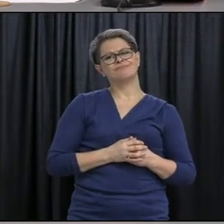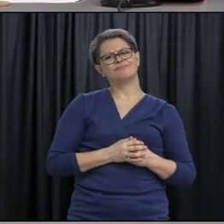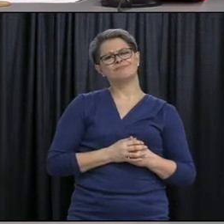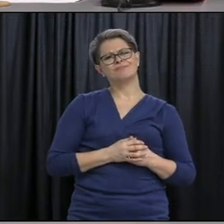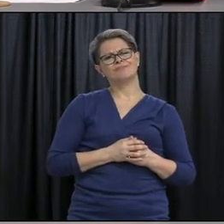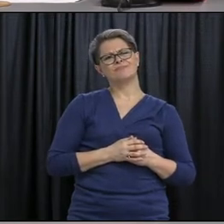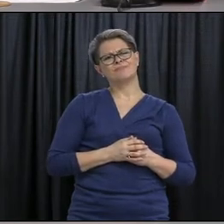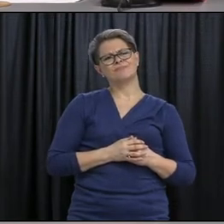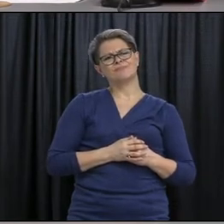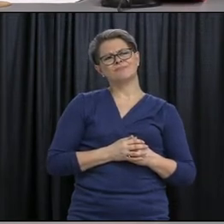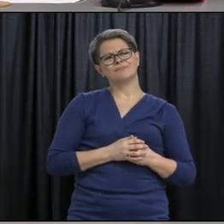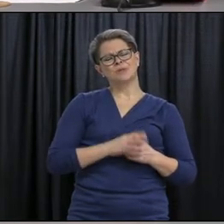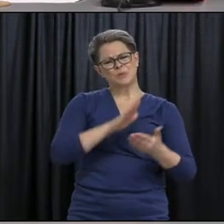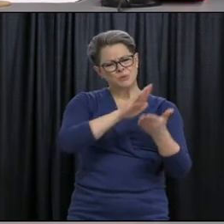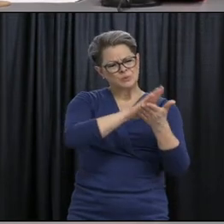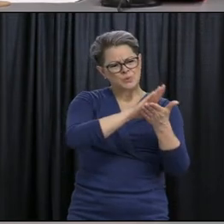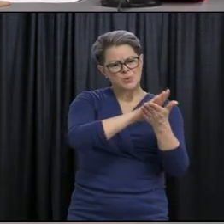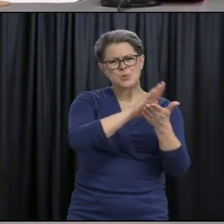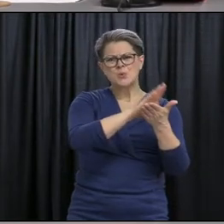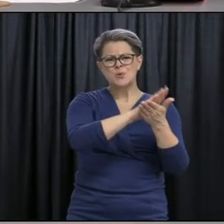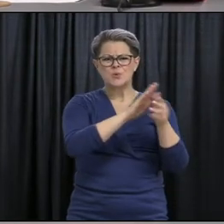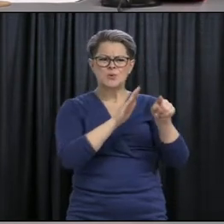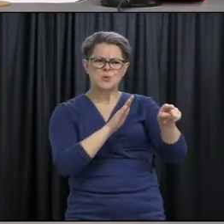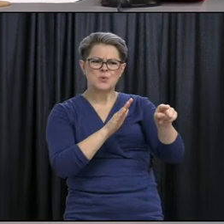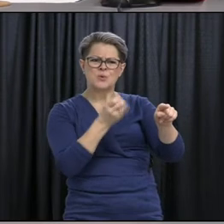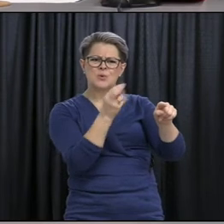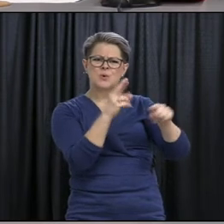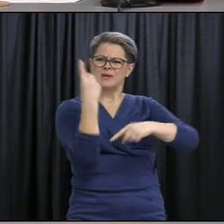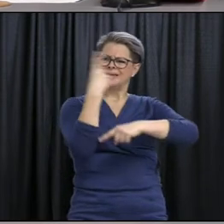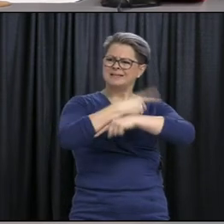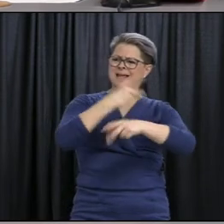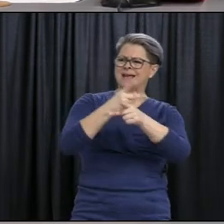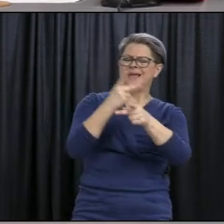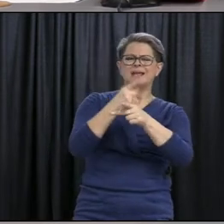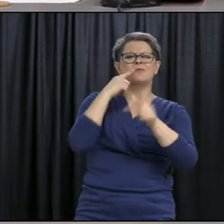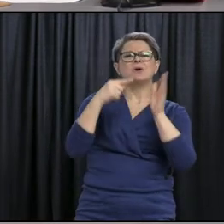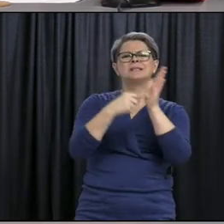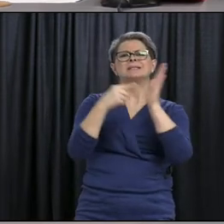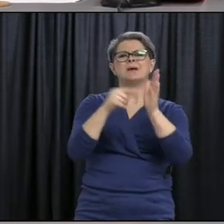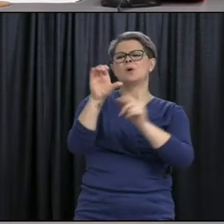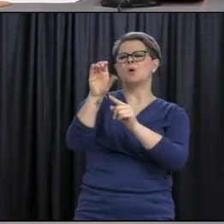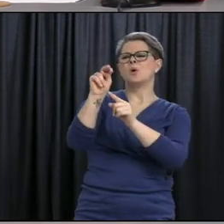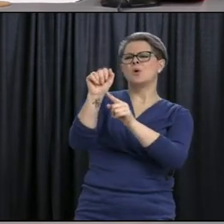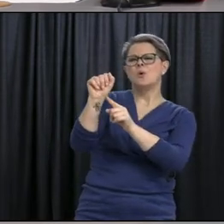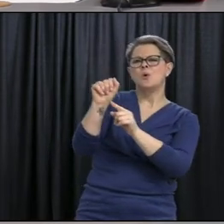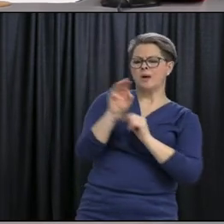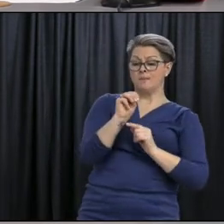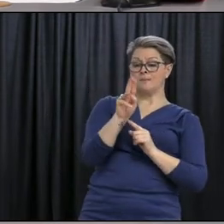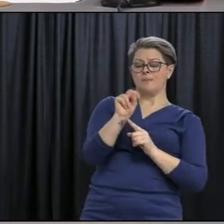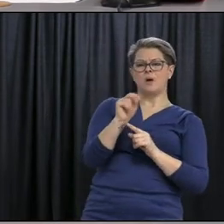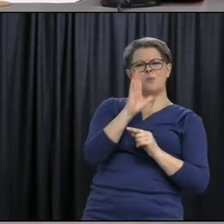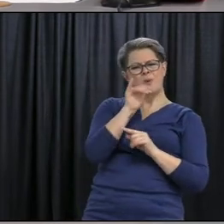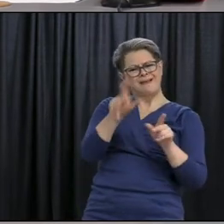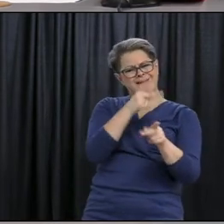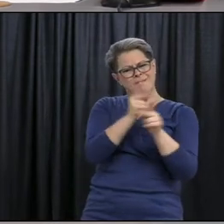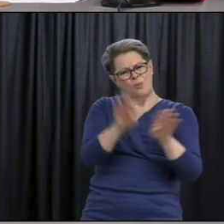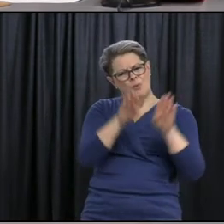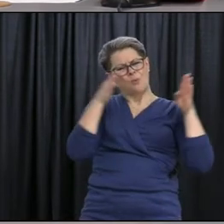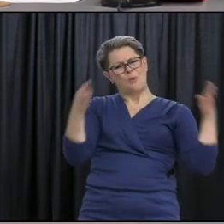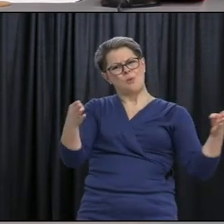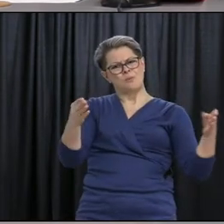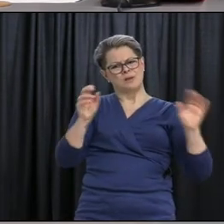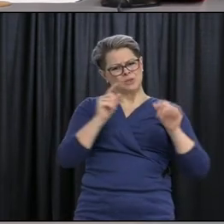like, a school setting or, daycares at like colleges in North Atlantic or MUN open and use them